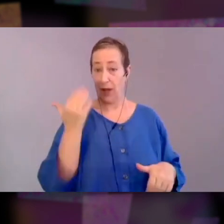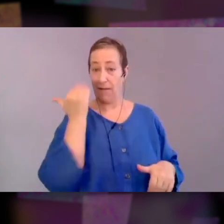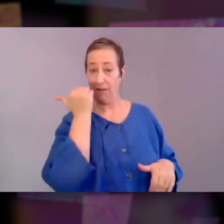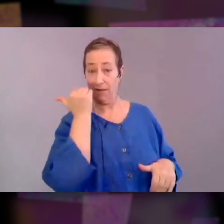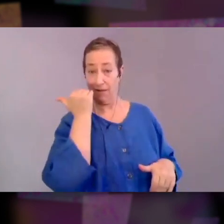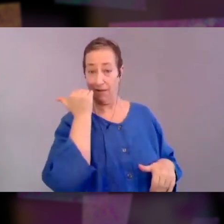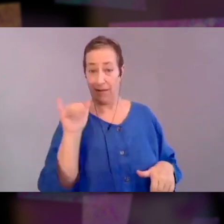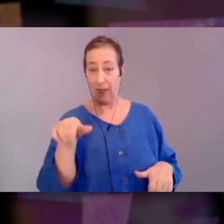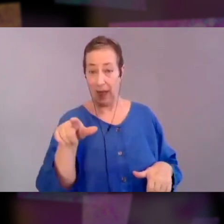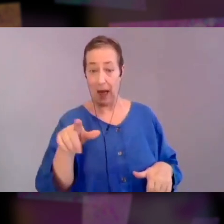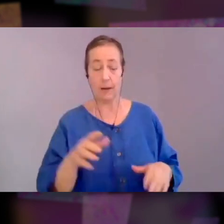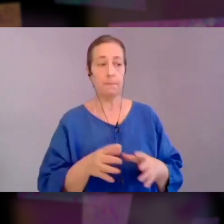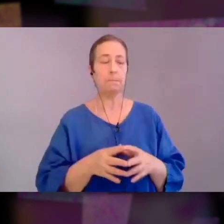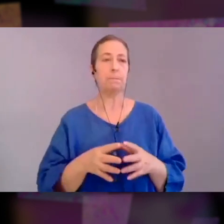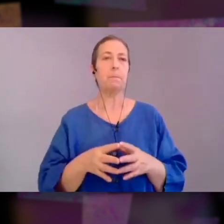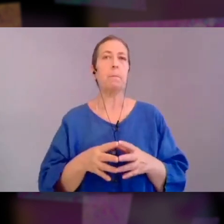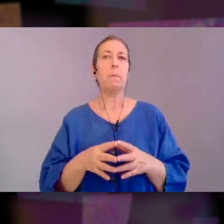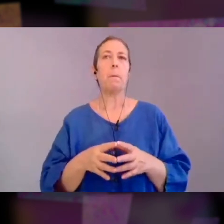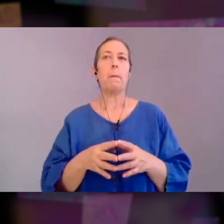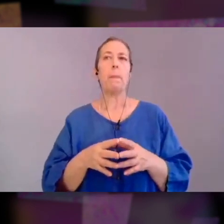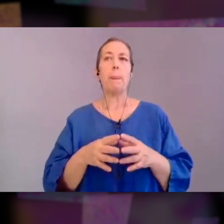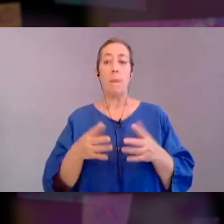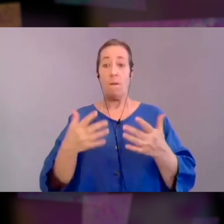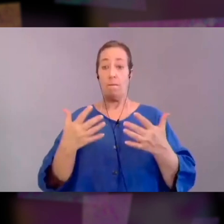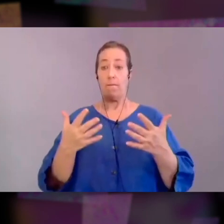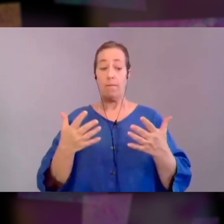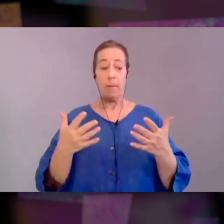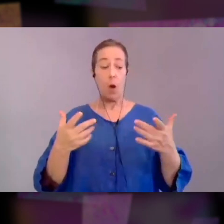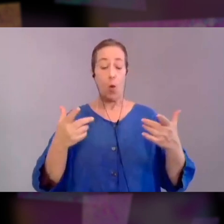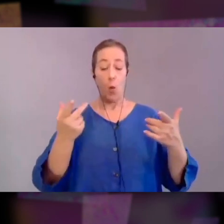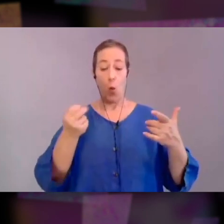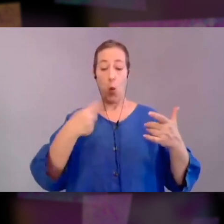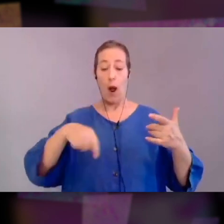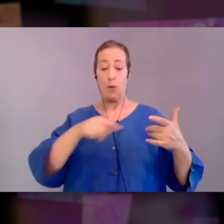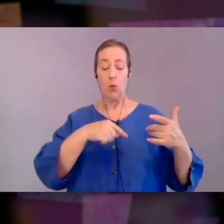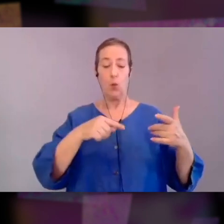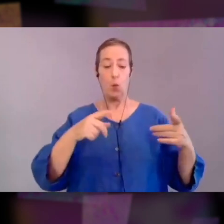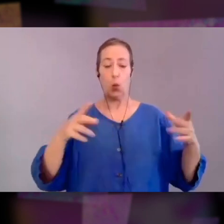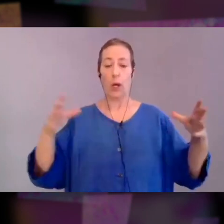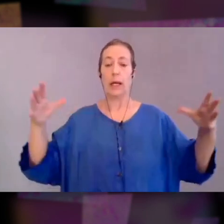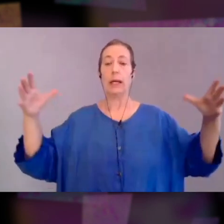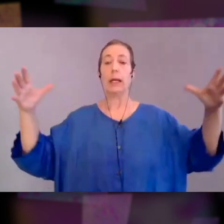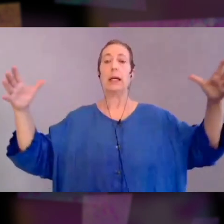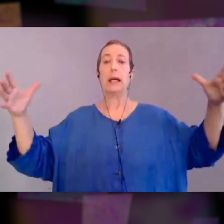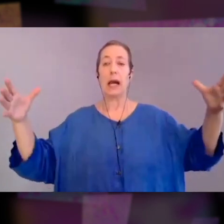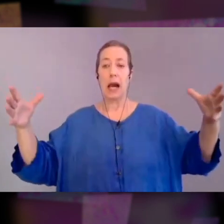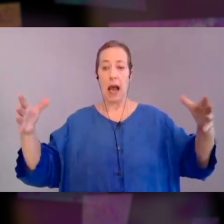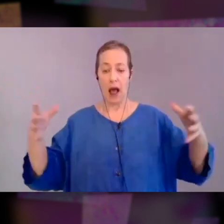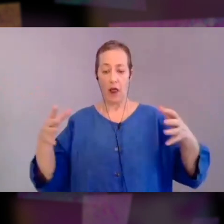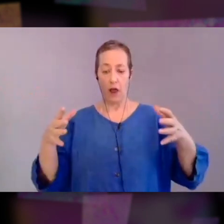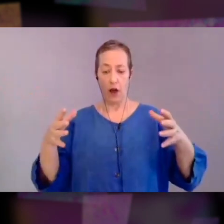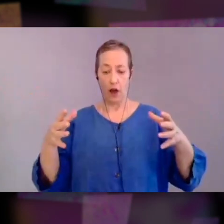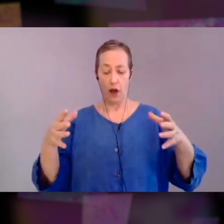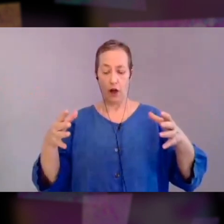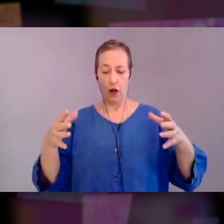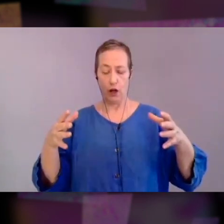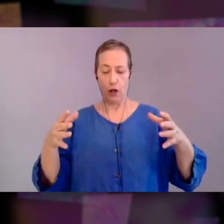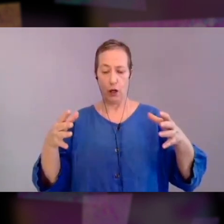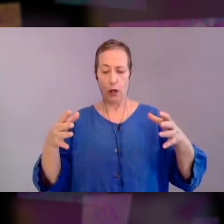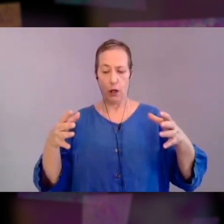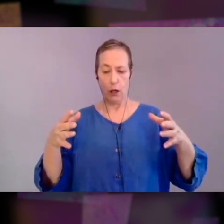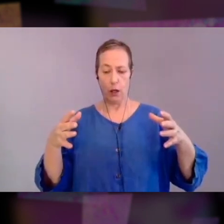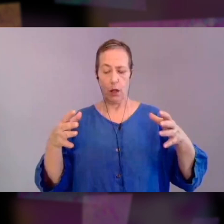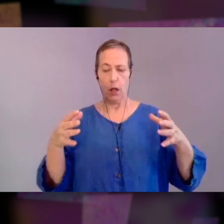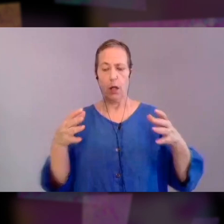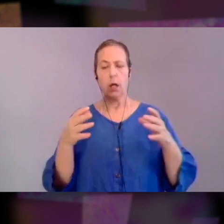In order to gather for this moment, all of us across digital space, it was important to me that first